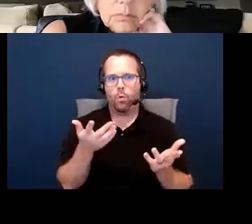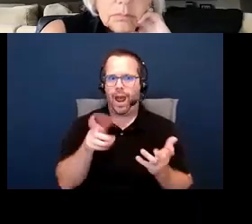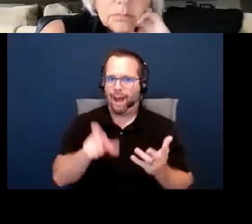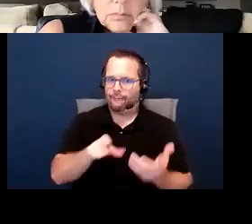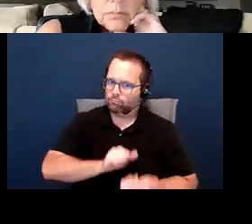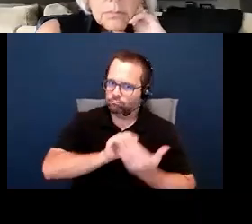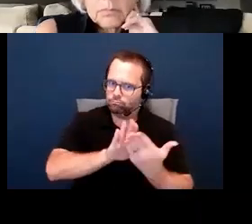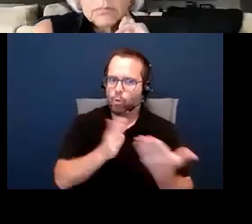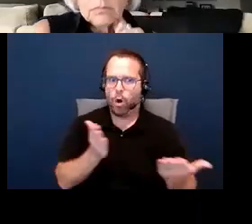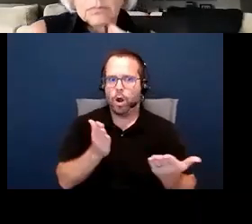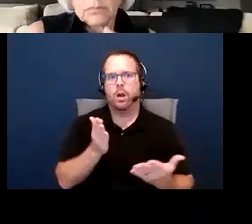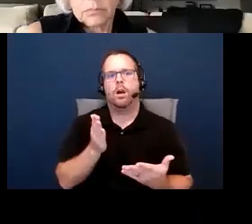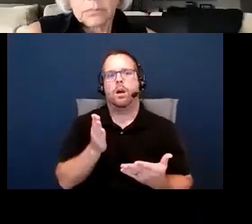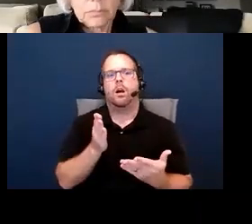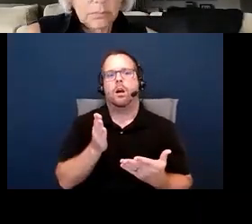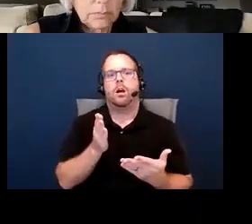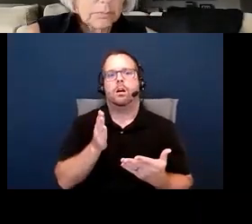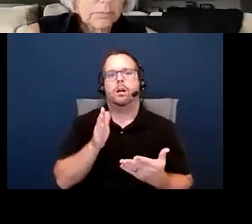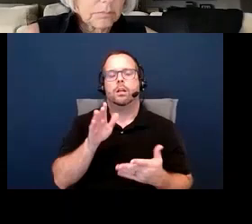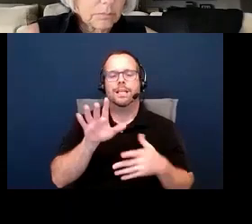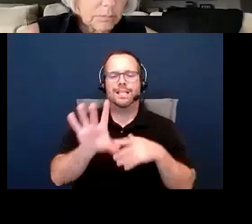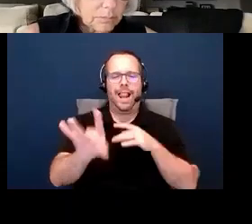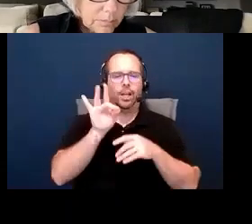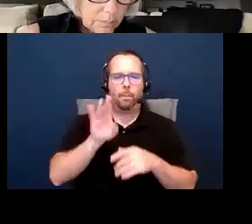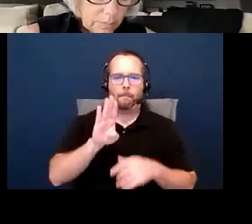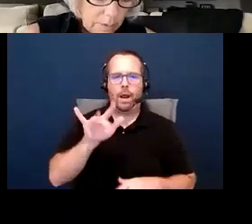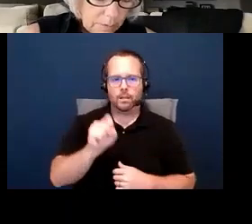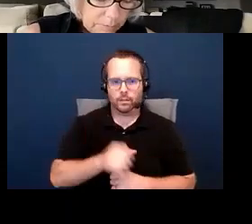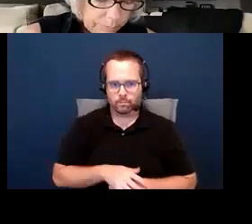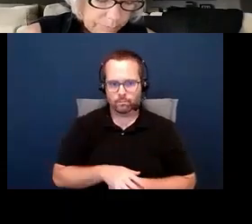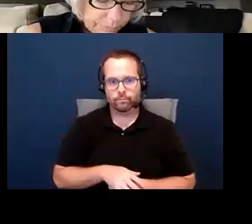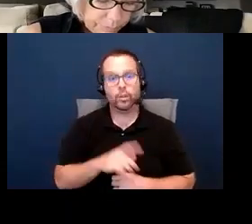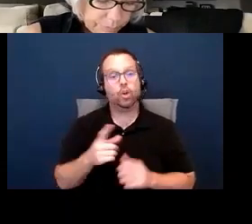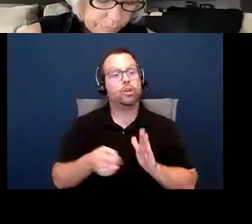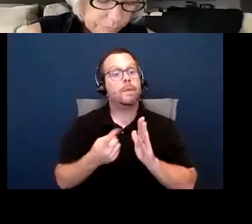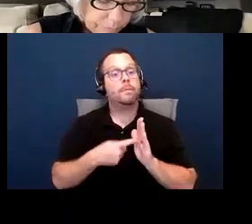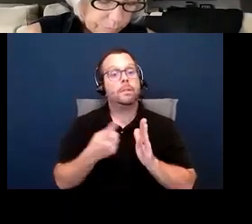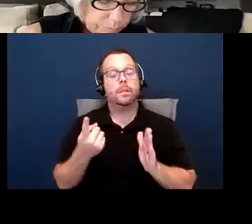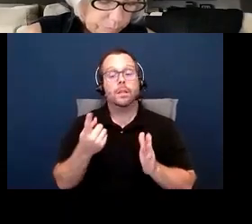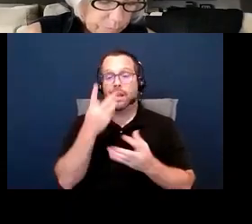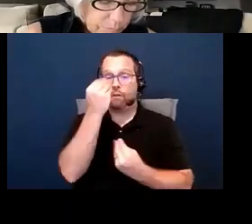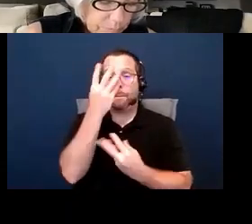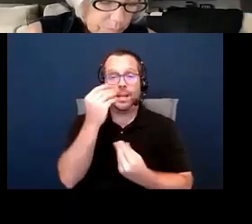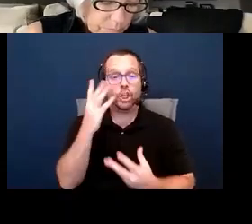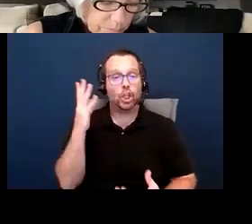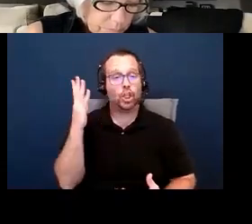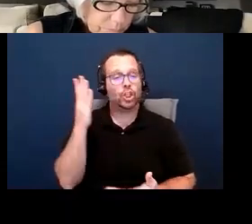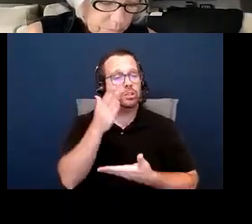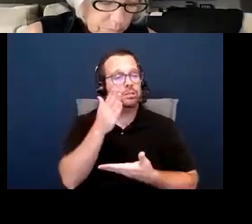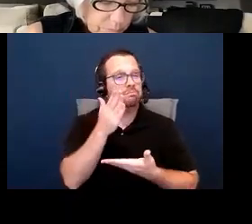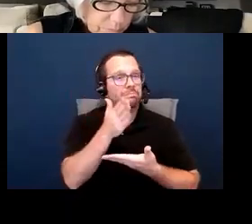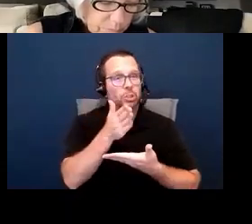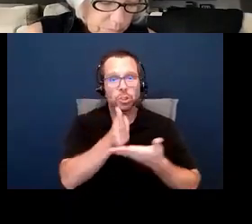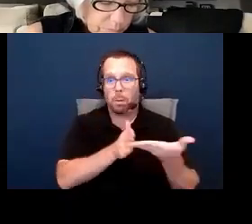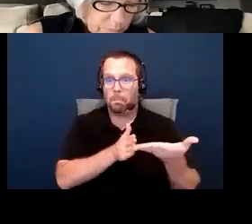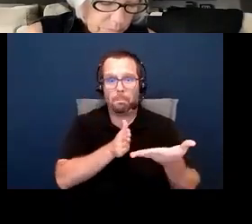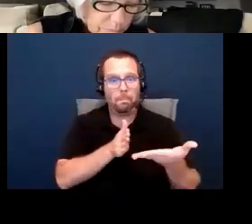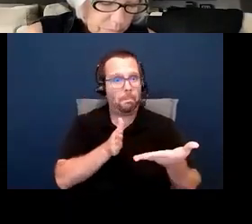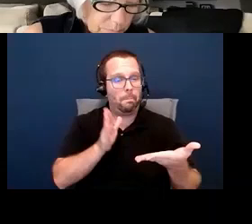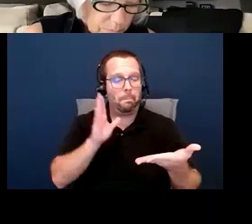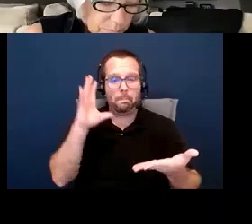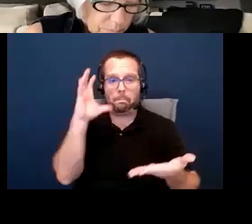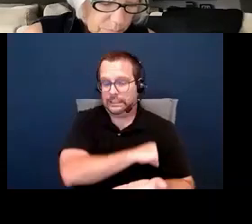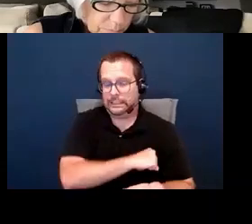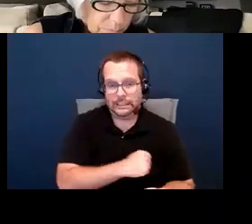Other things, and another pitfall, is that when the methods section is missing information, it's rather vague, and it's